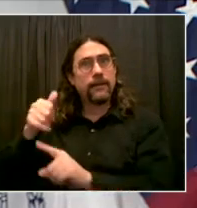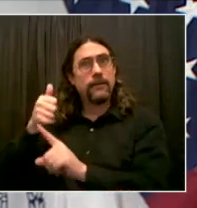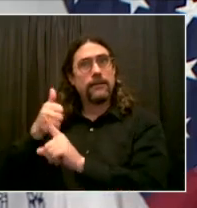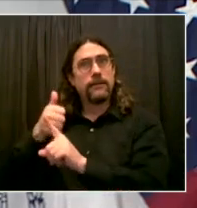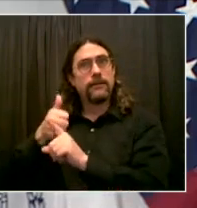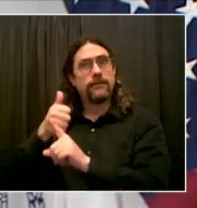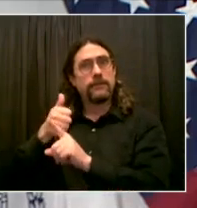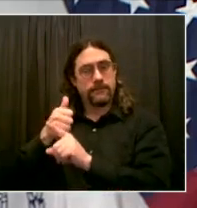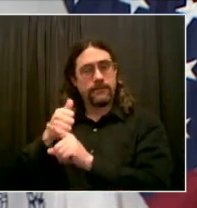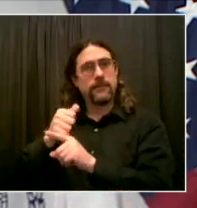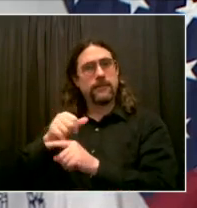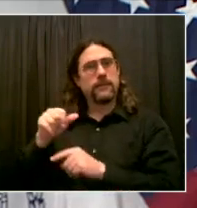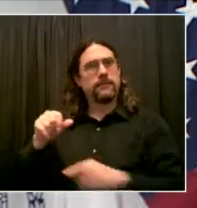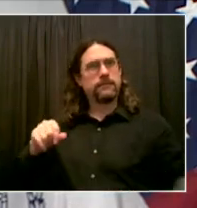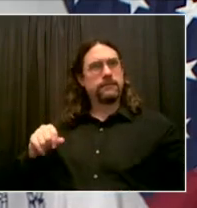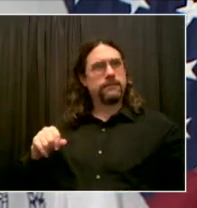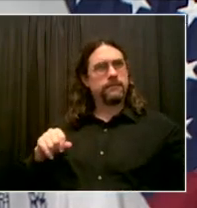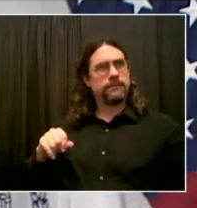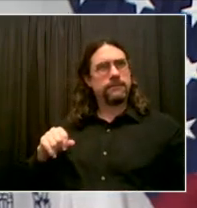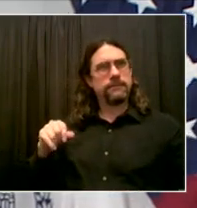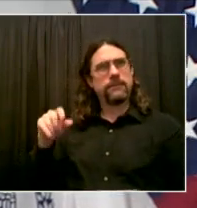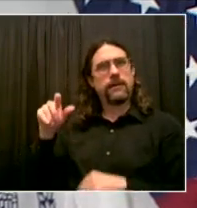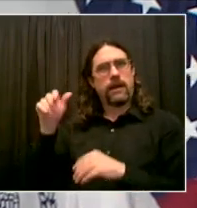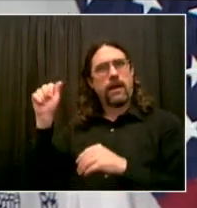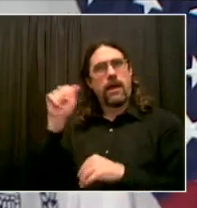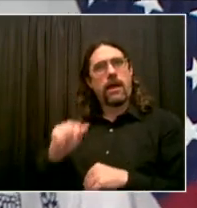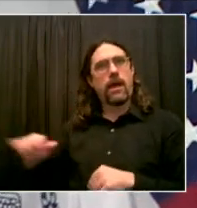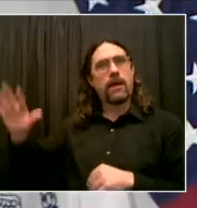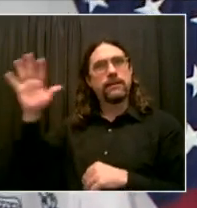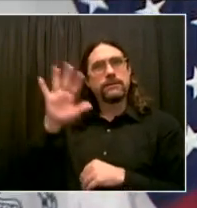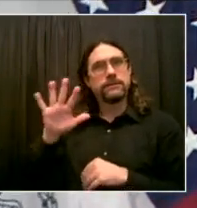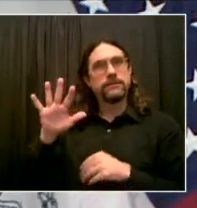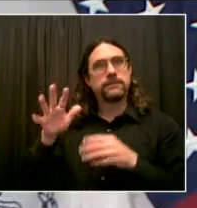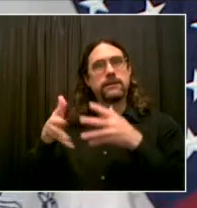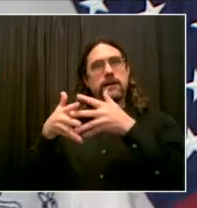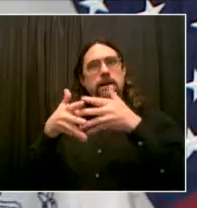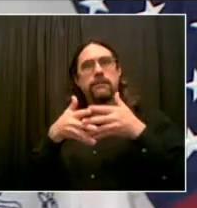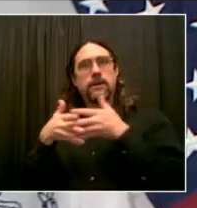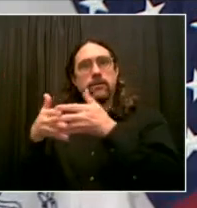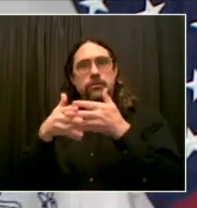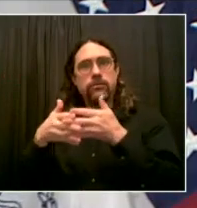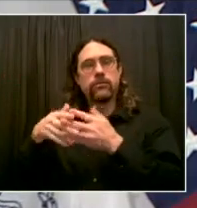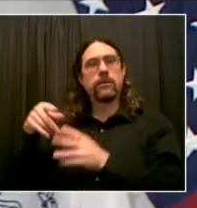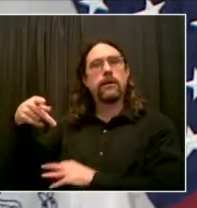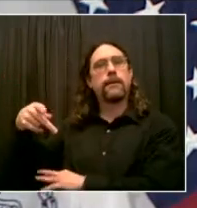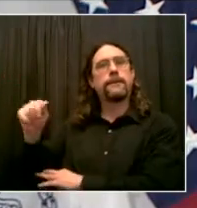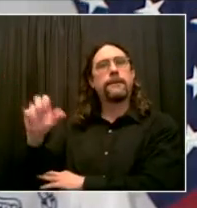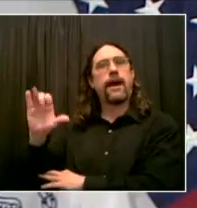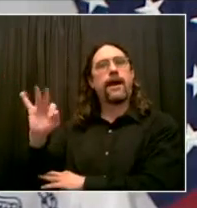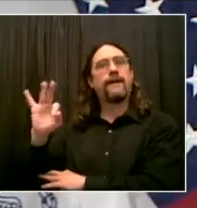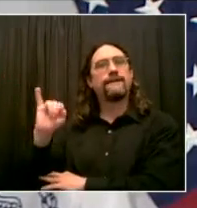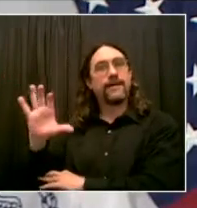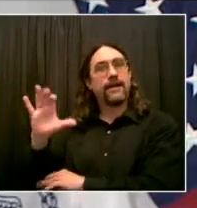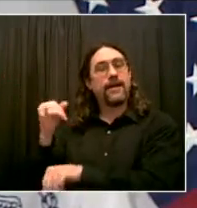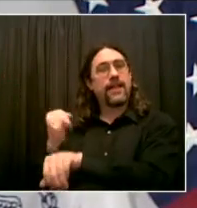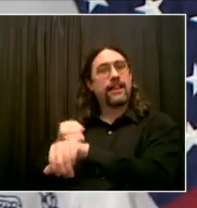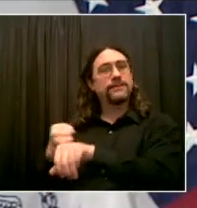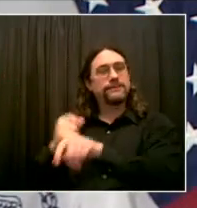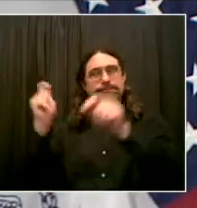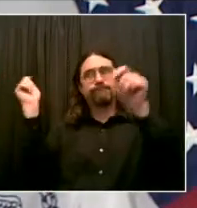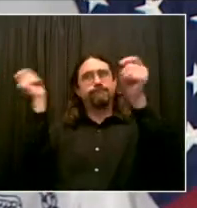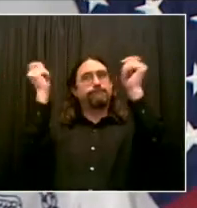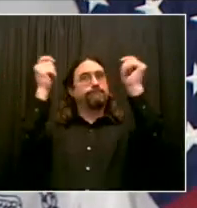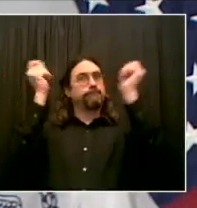the impact that the Asian American community has on New York City. Vast, positive, crucial impact in this